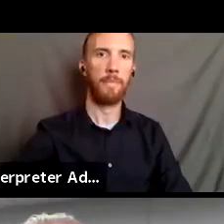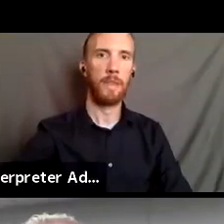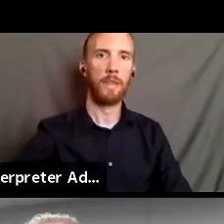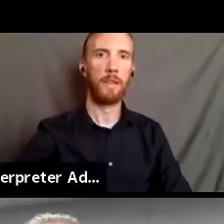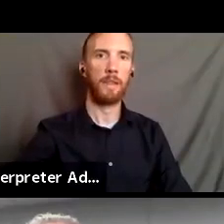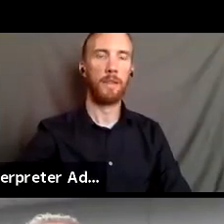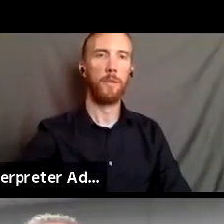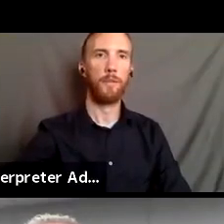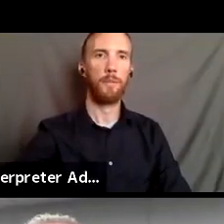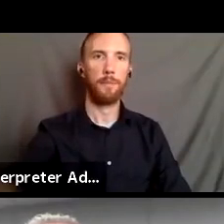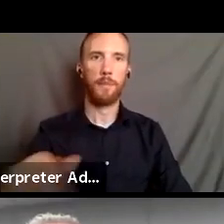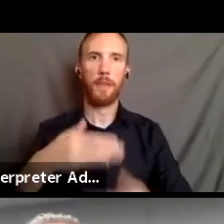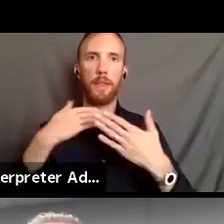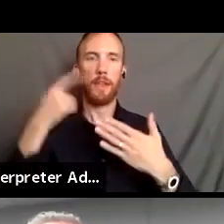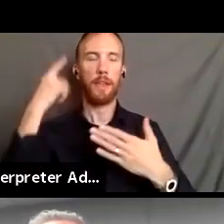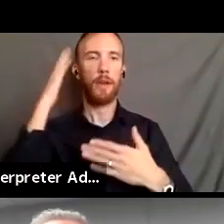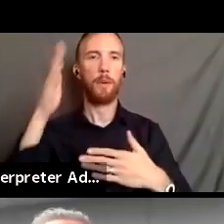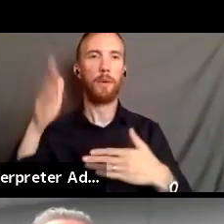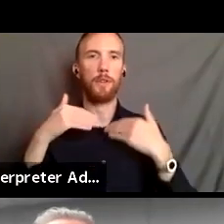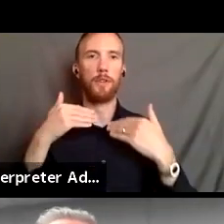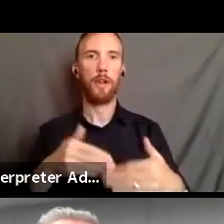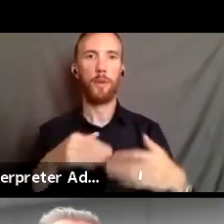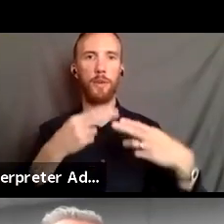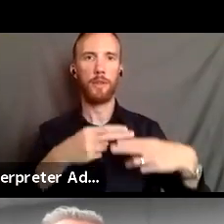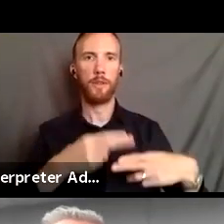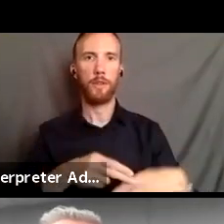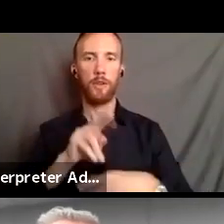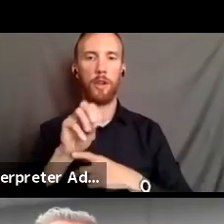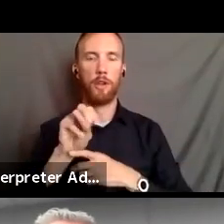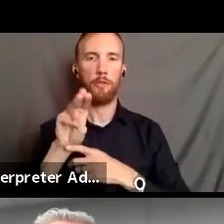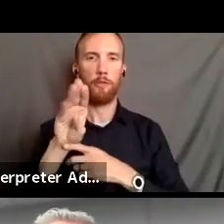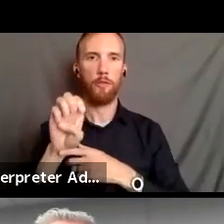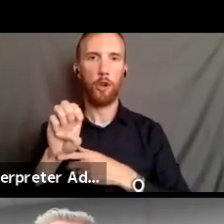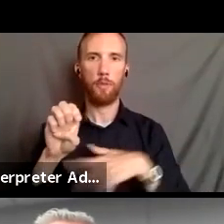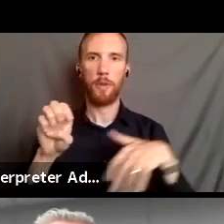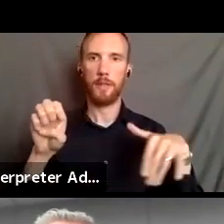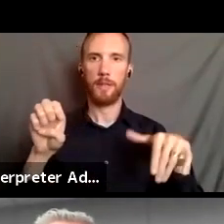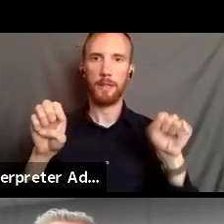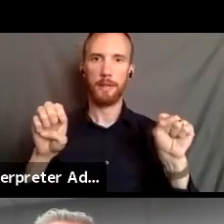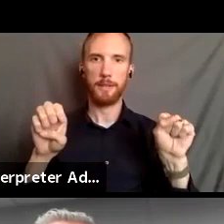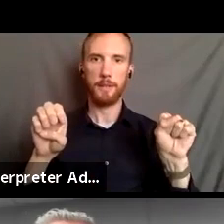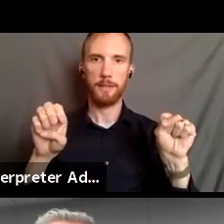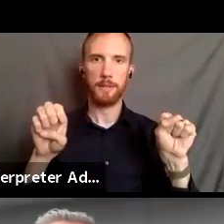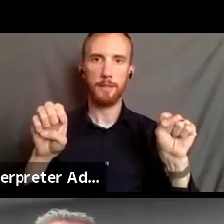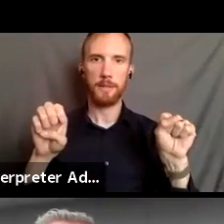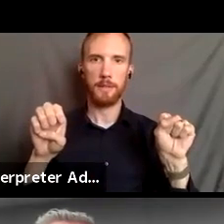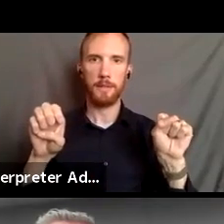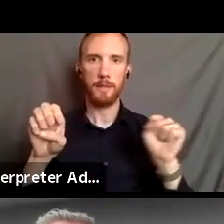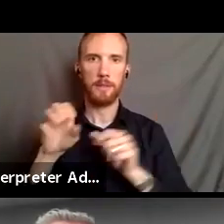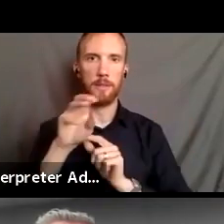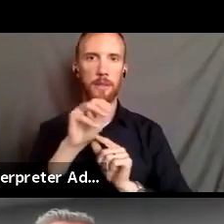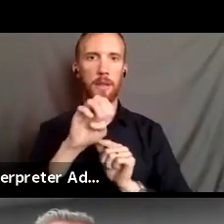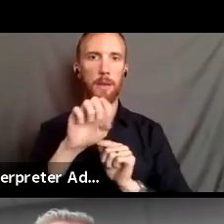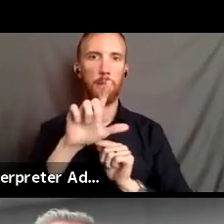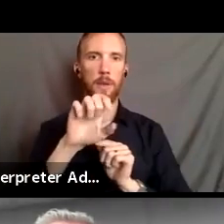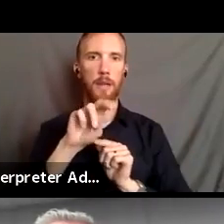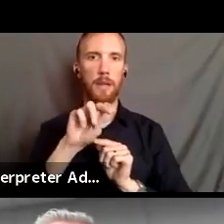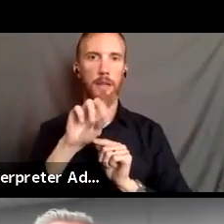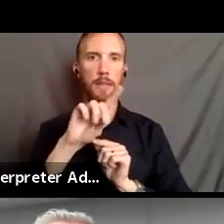proceed with a roll call member rome yes member melendez